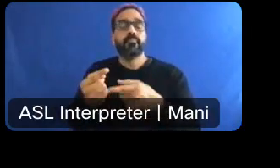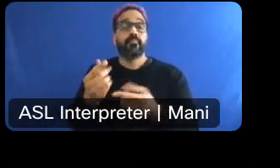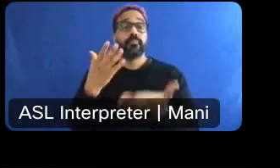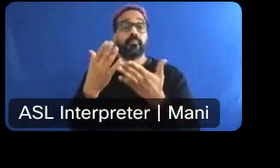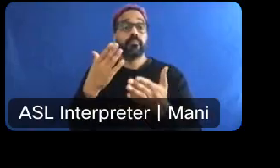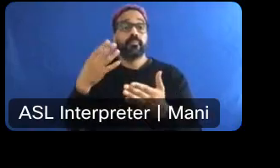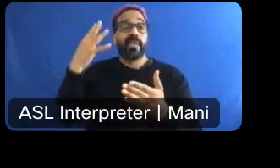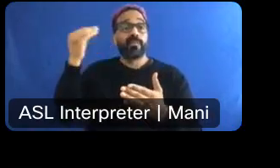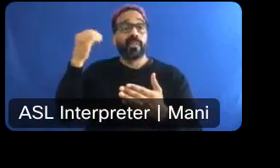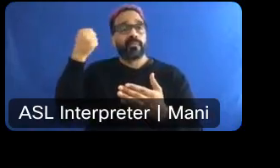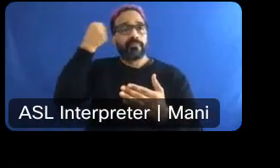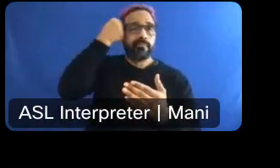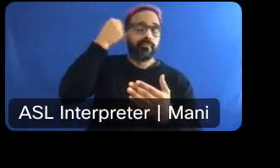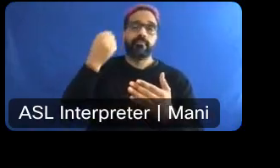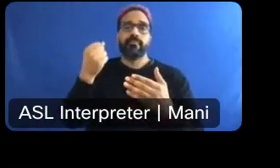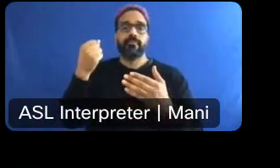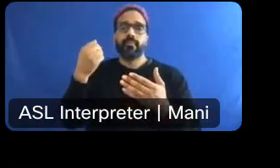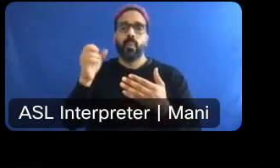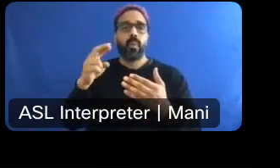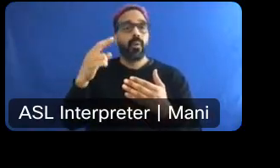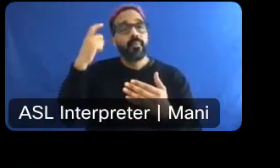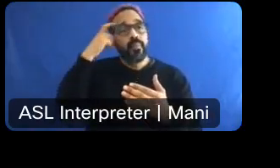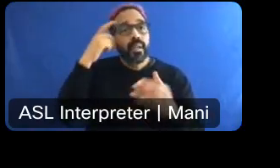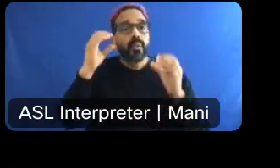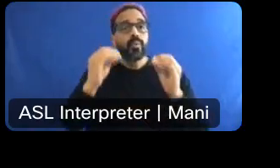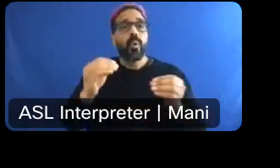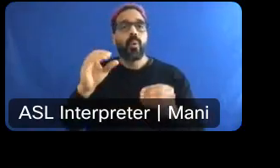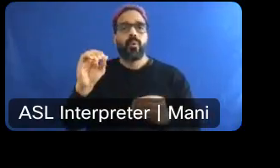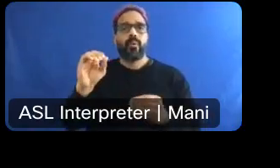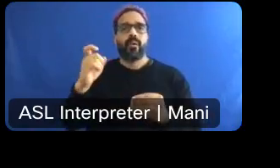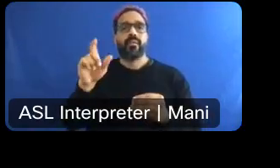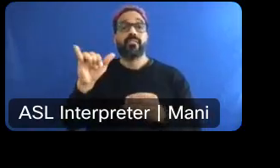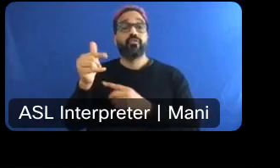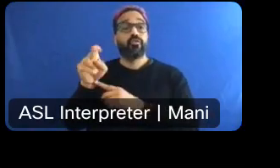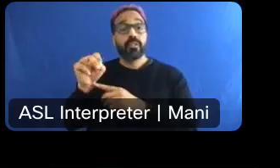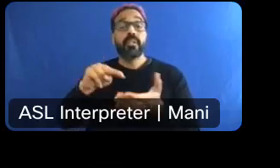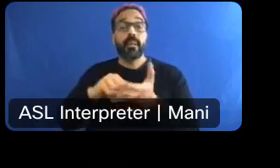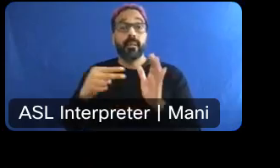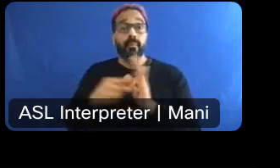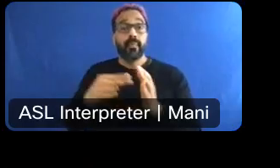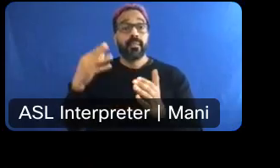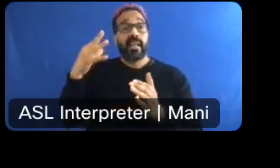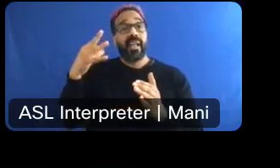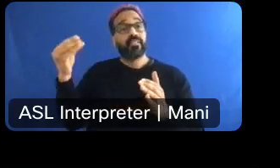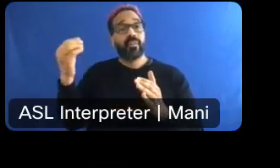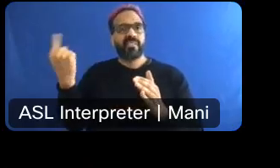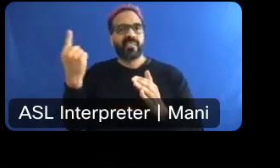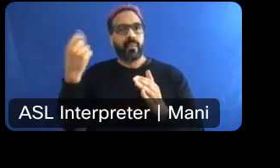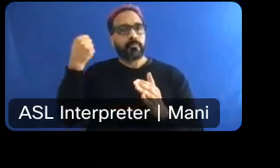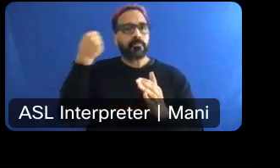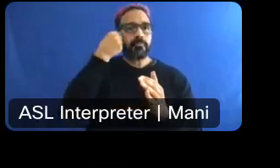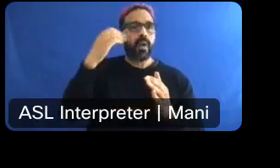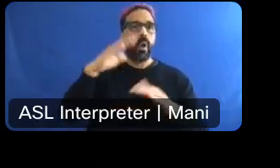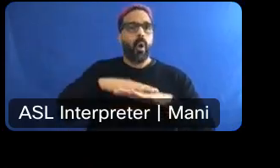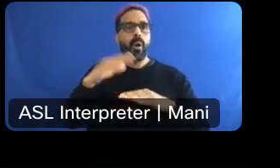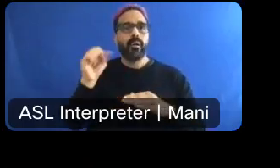of oxygen to the brain. So we have traumatic brain injury, which is an external force to the skull that can include, but